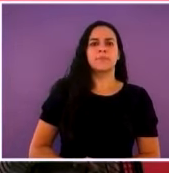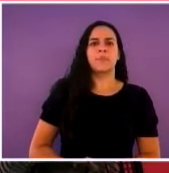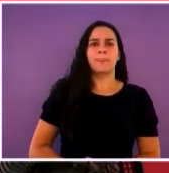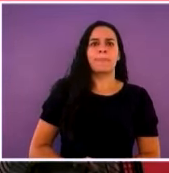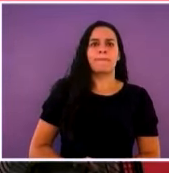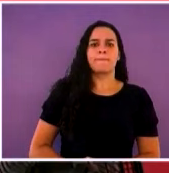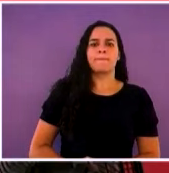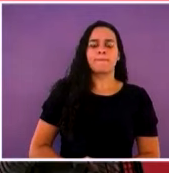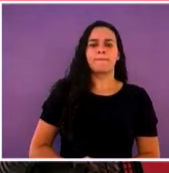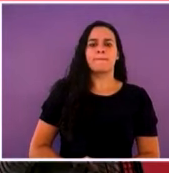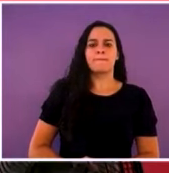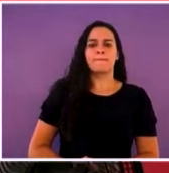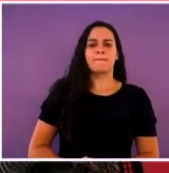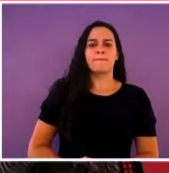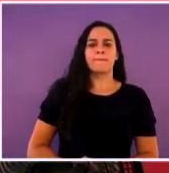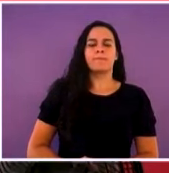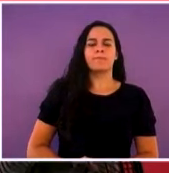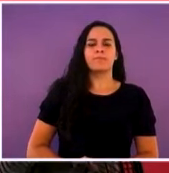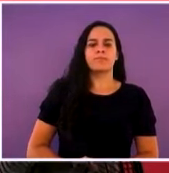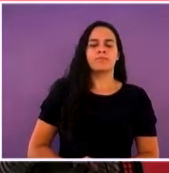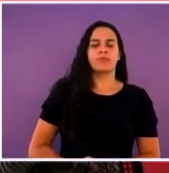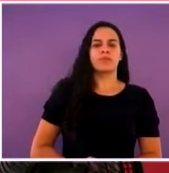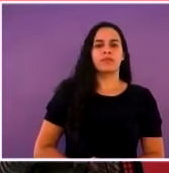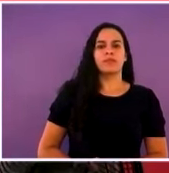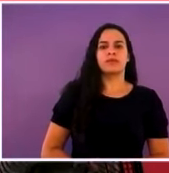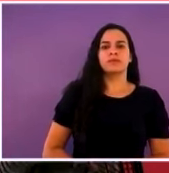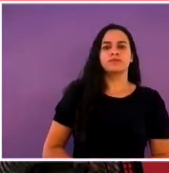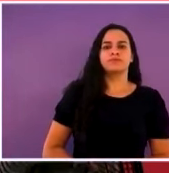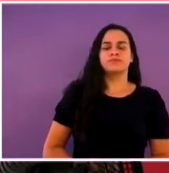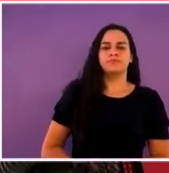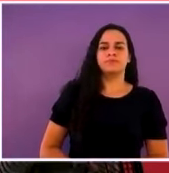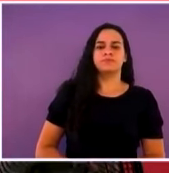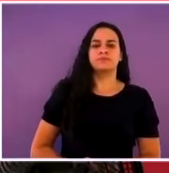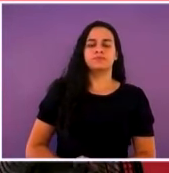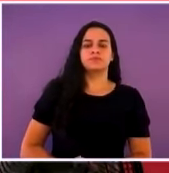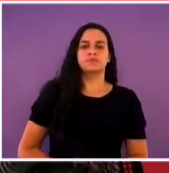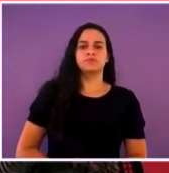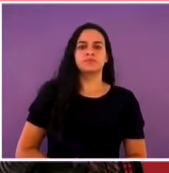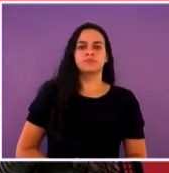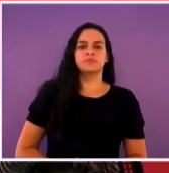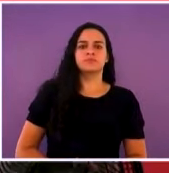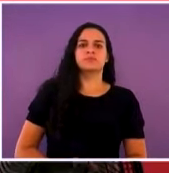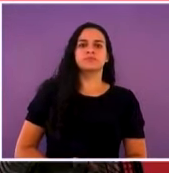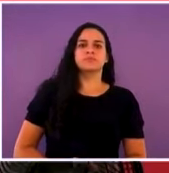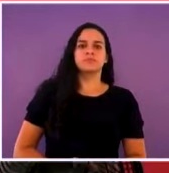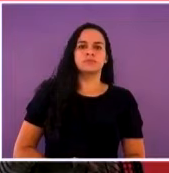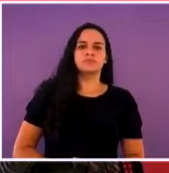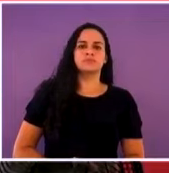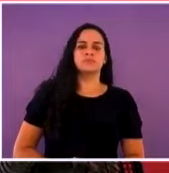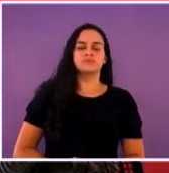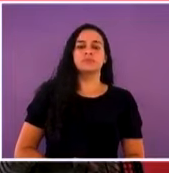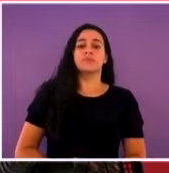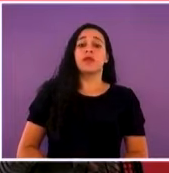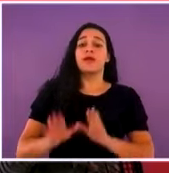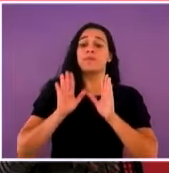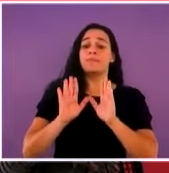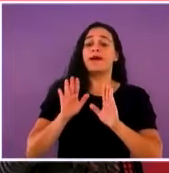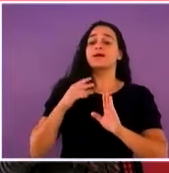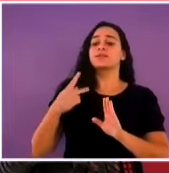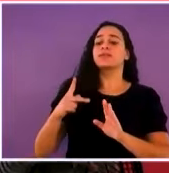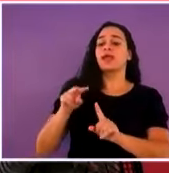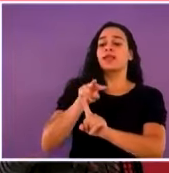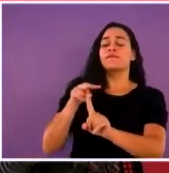view of the whole of humanity rotating around the same center. Mas ele tem essa